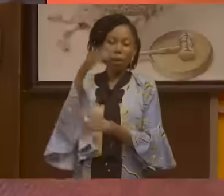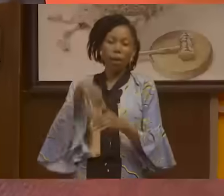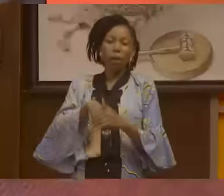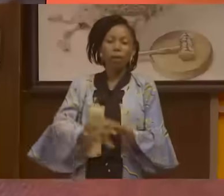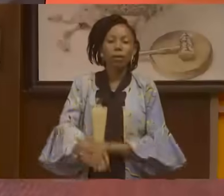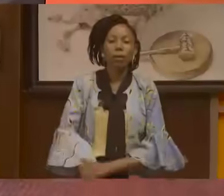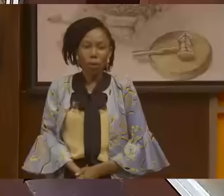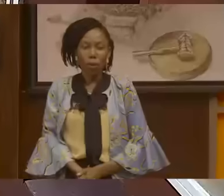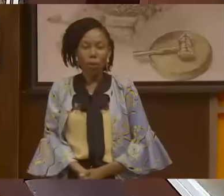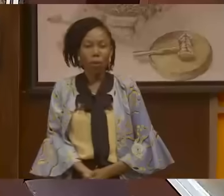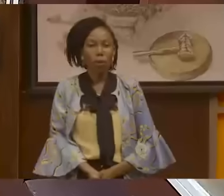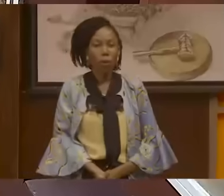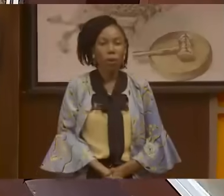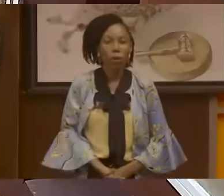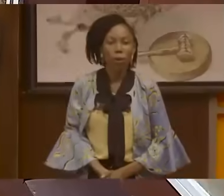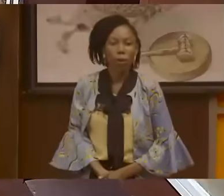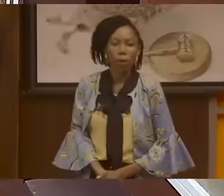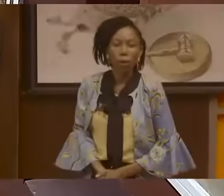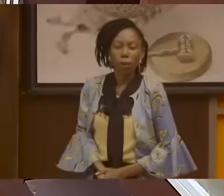Saidu.